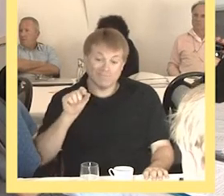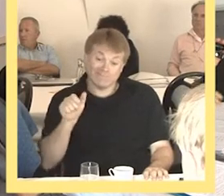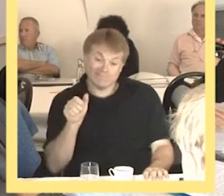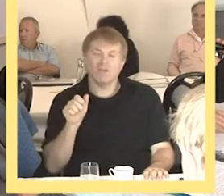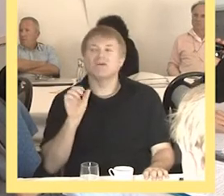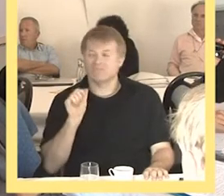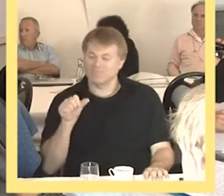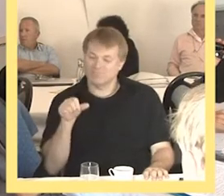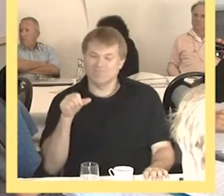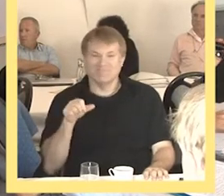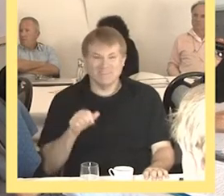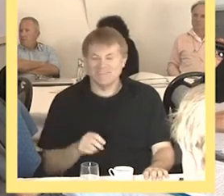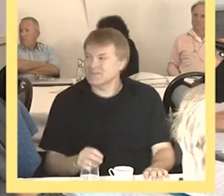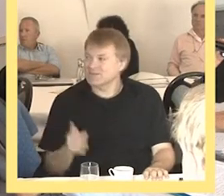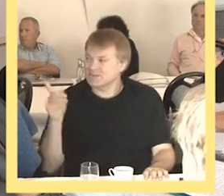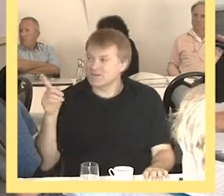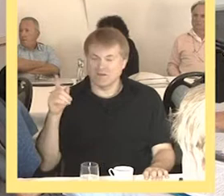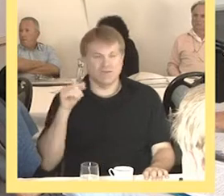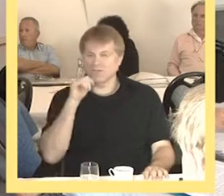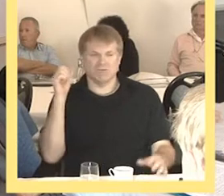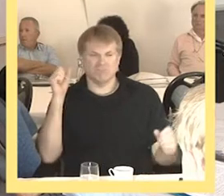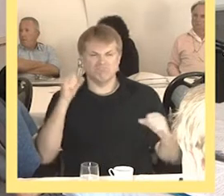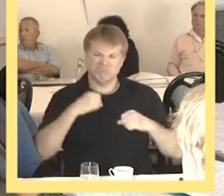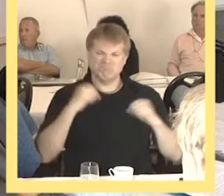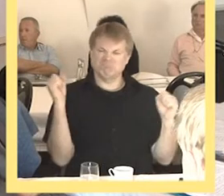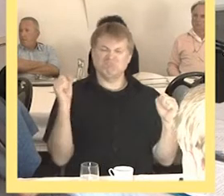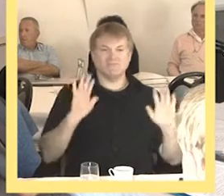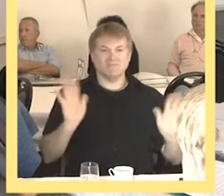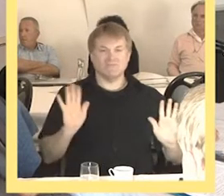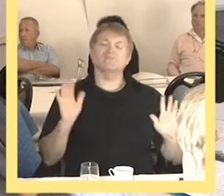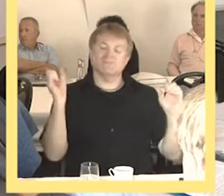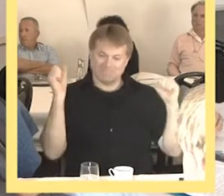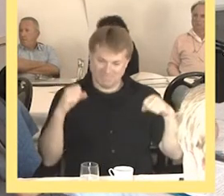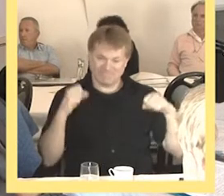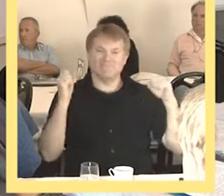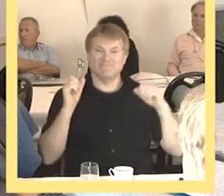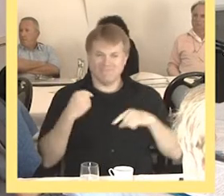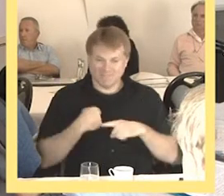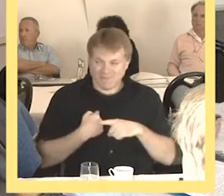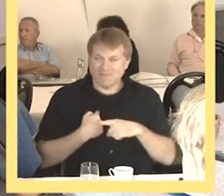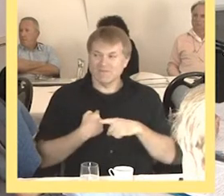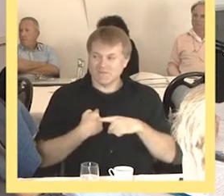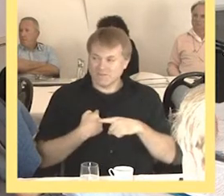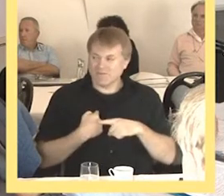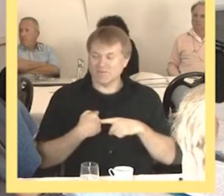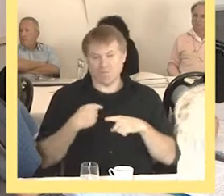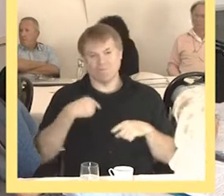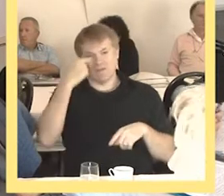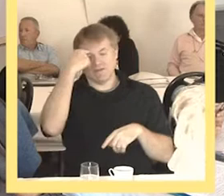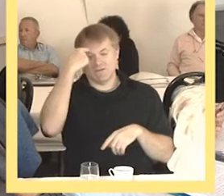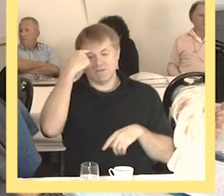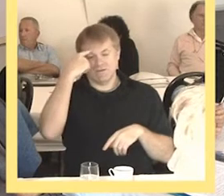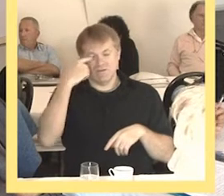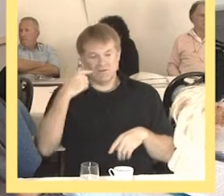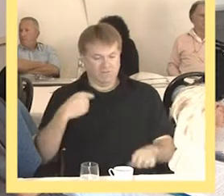on, sorry. I do not disagree. I think we should not think that we are